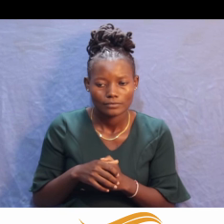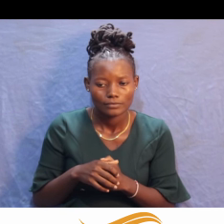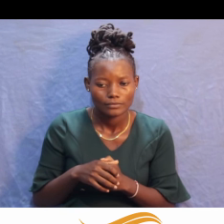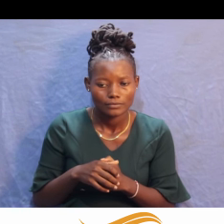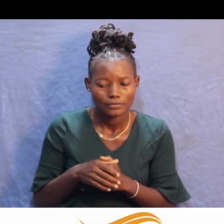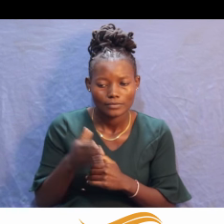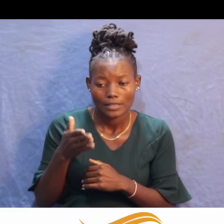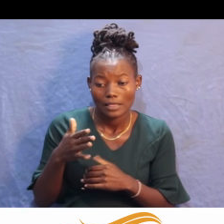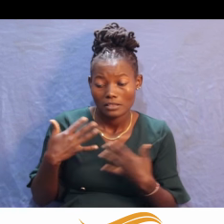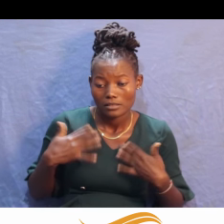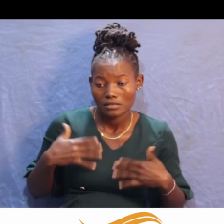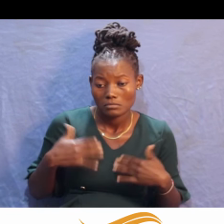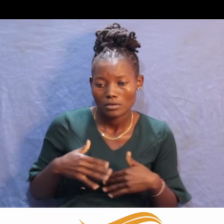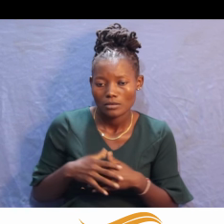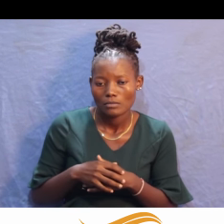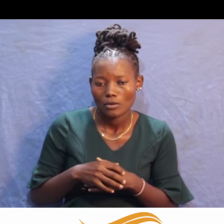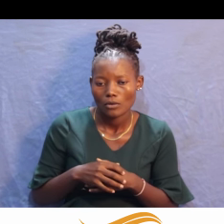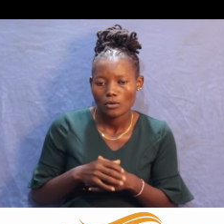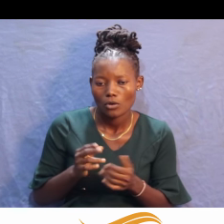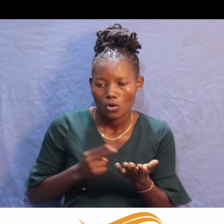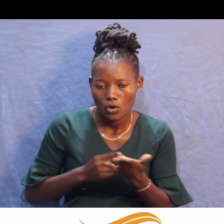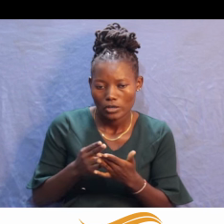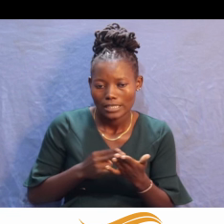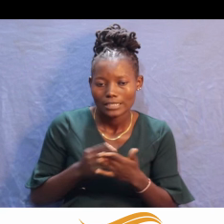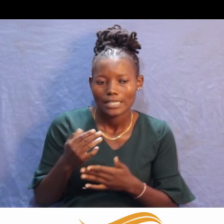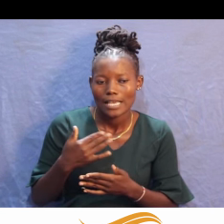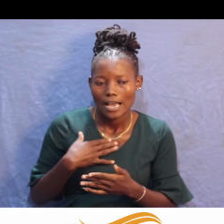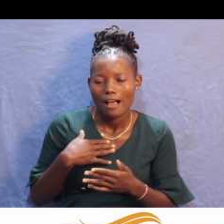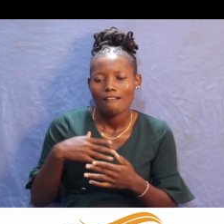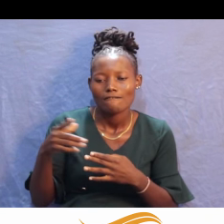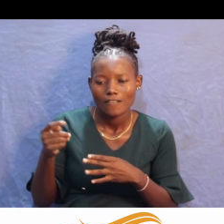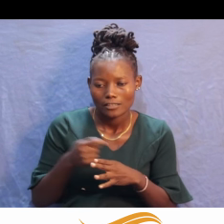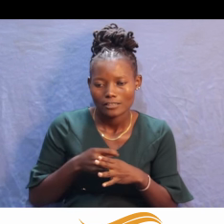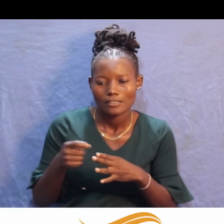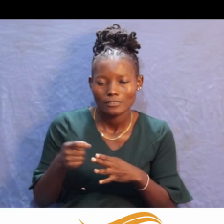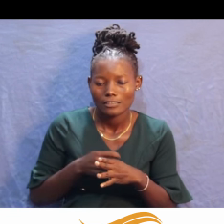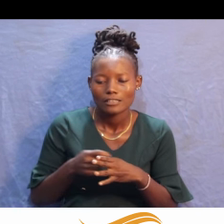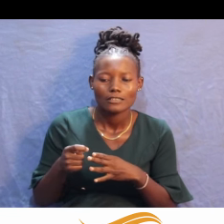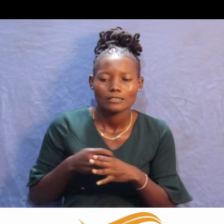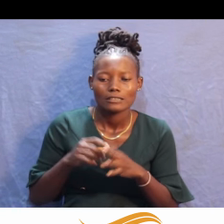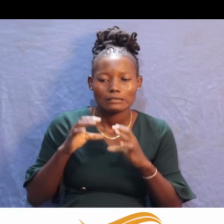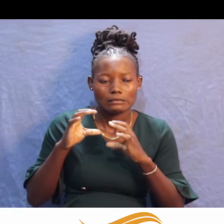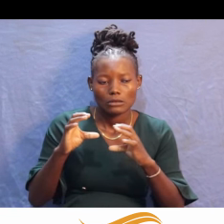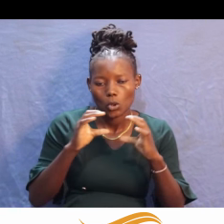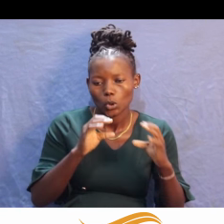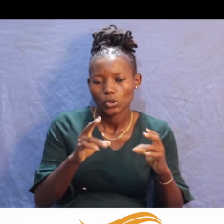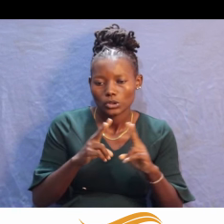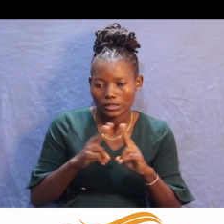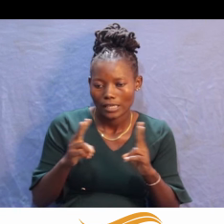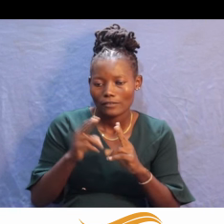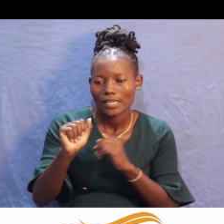These guys obviously have worked out, been coached. They're very